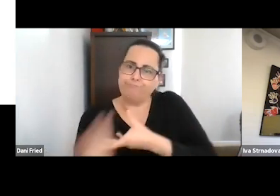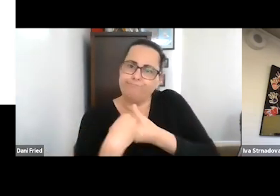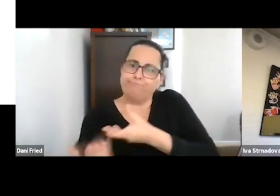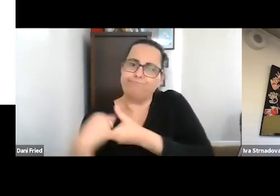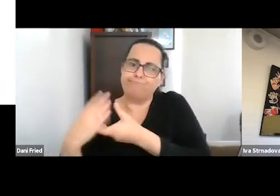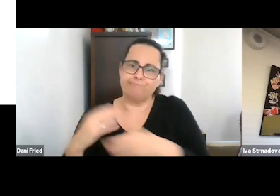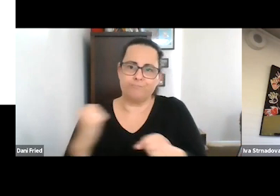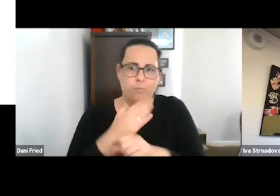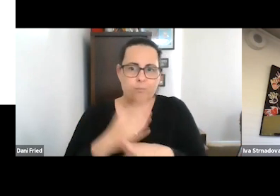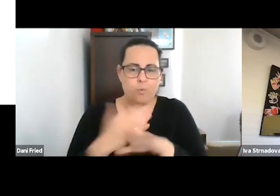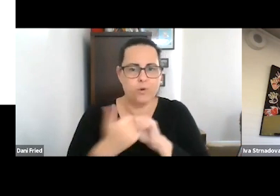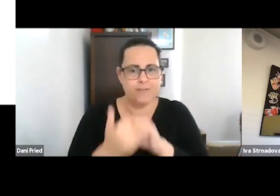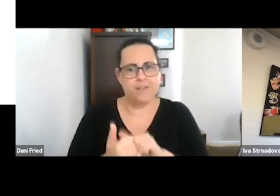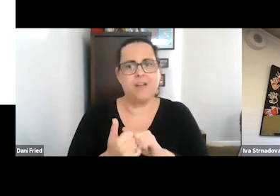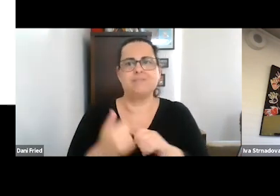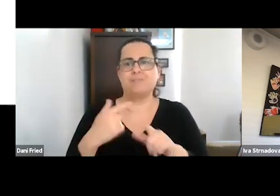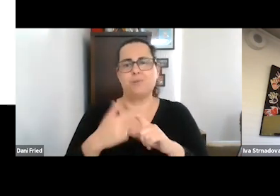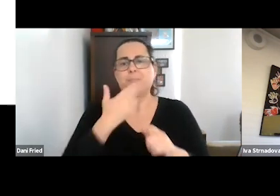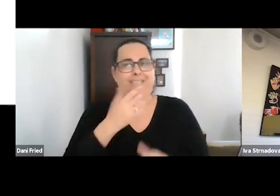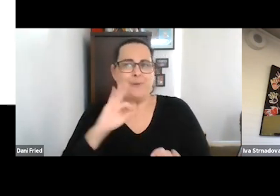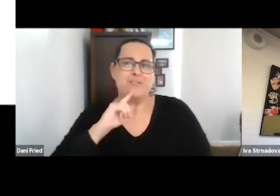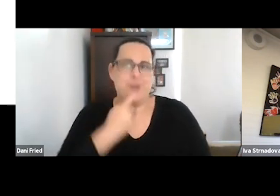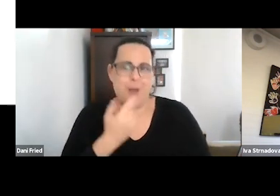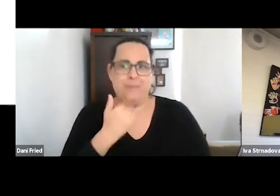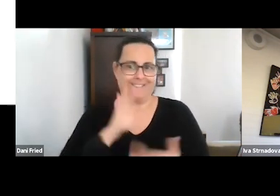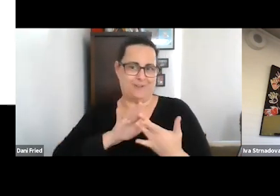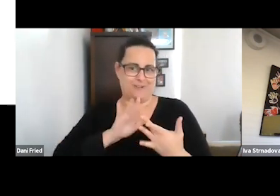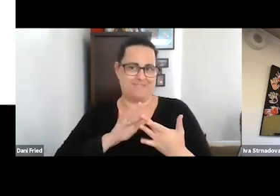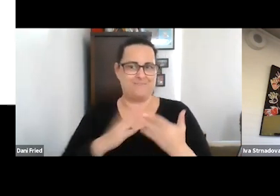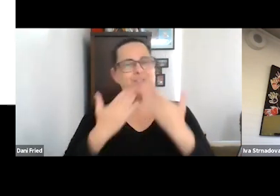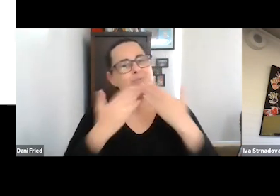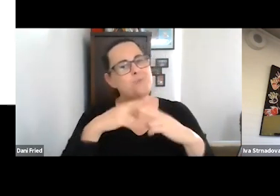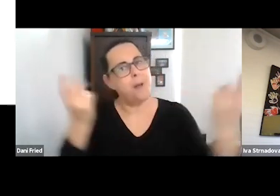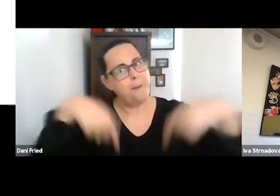interdisciplinary. So please don't be shy. Thank you very much, everybody, for attending.